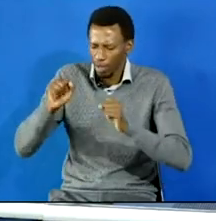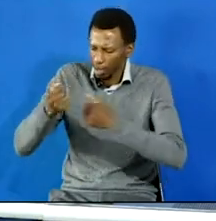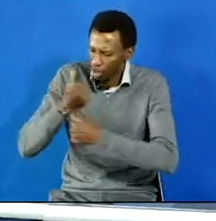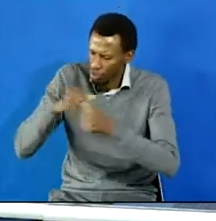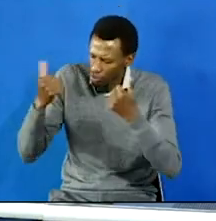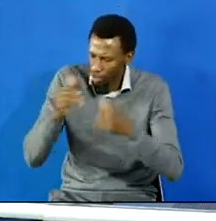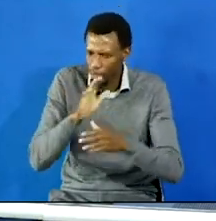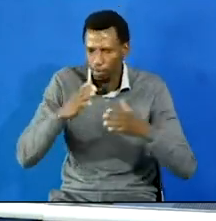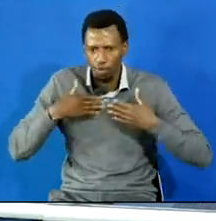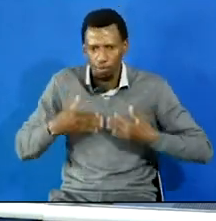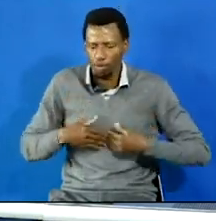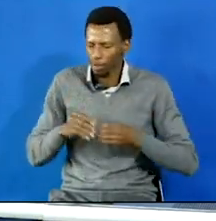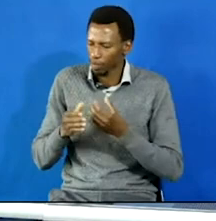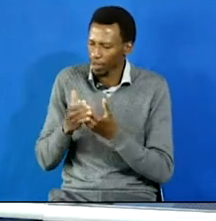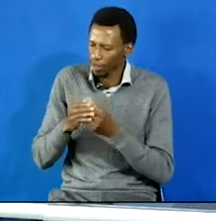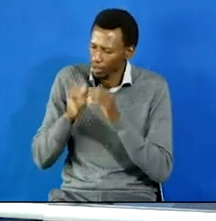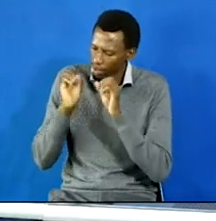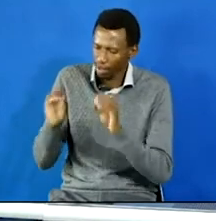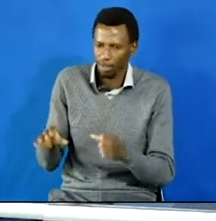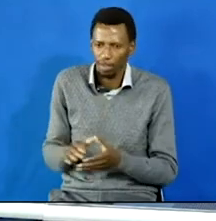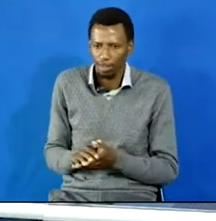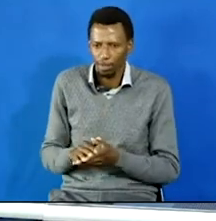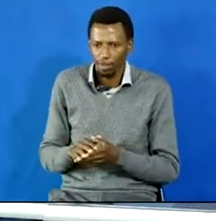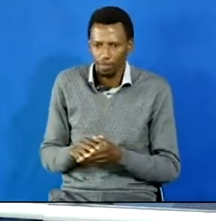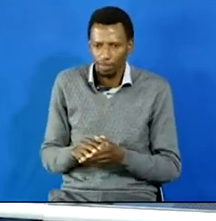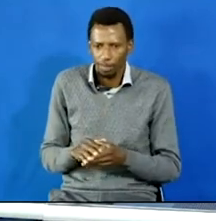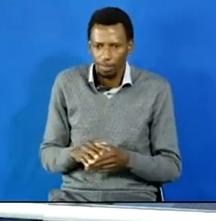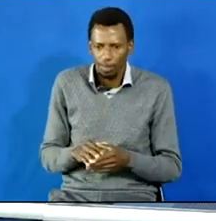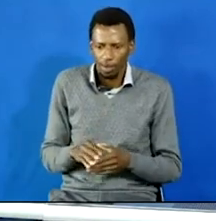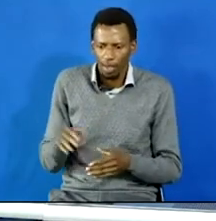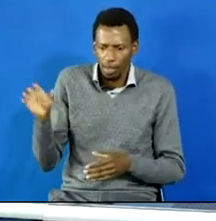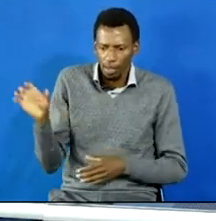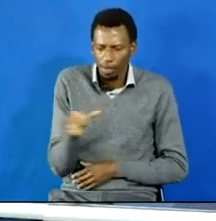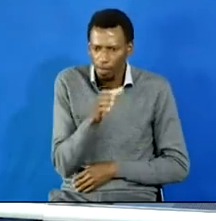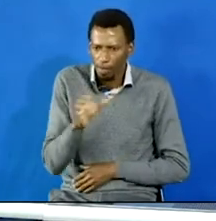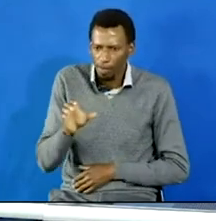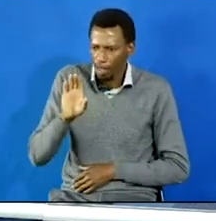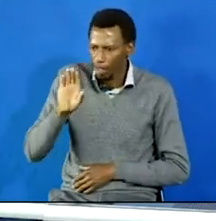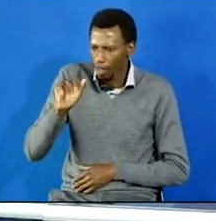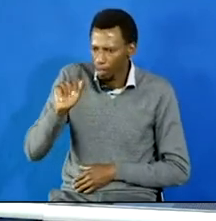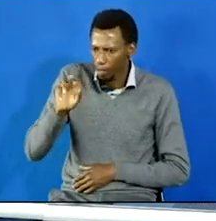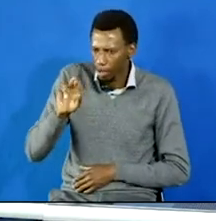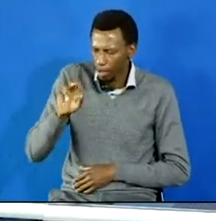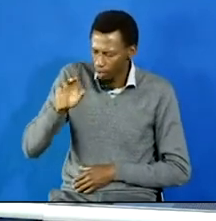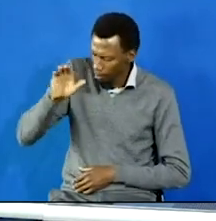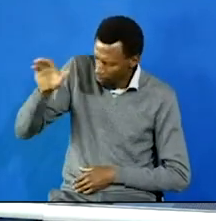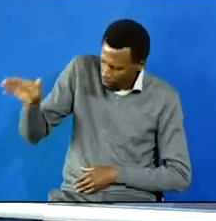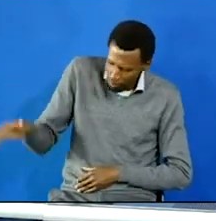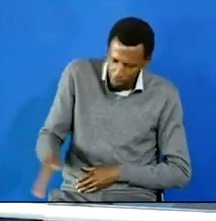I didn't care. I could spend in raves, in bars the whole night.